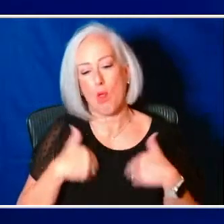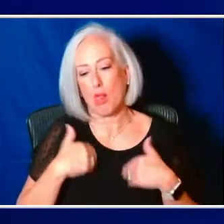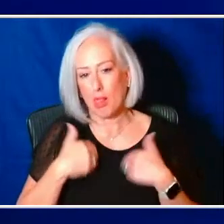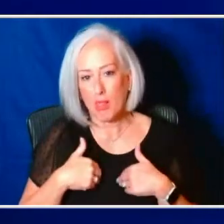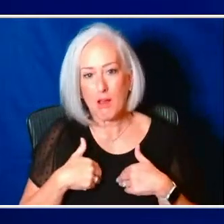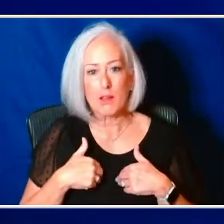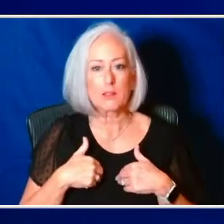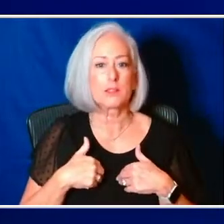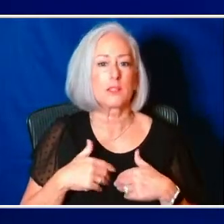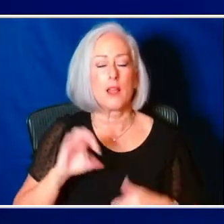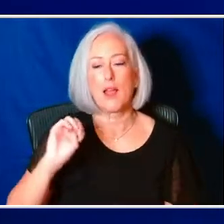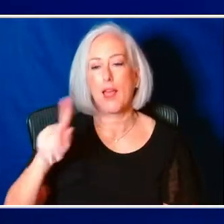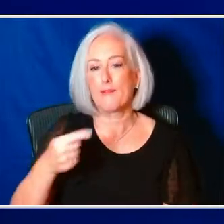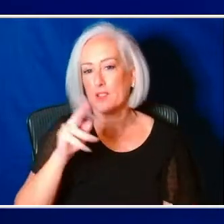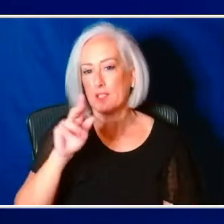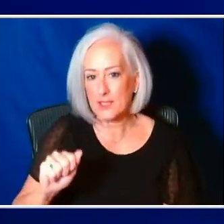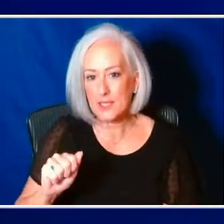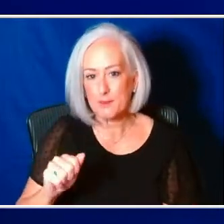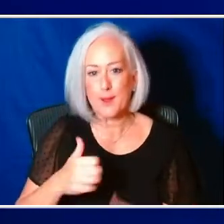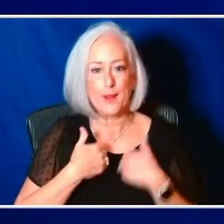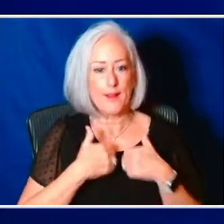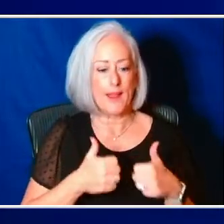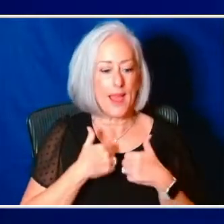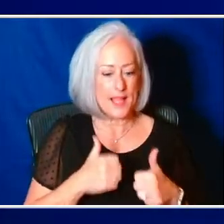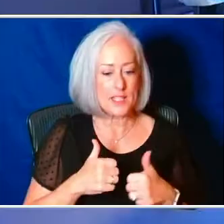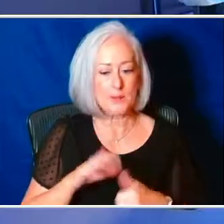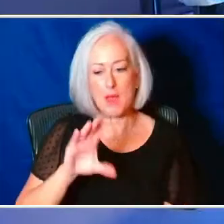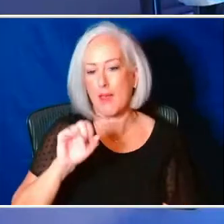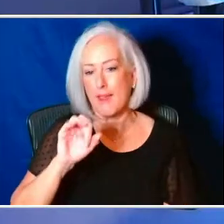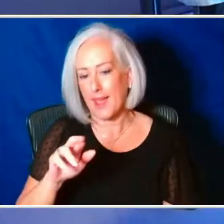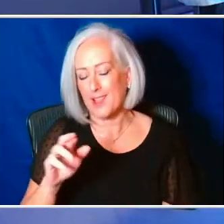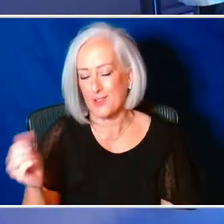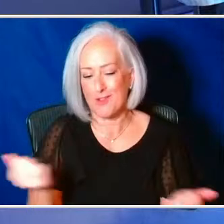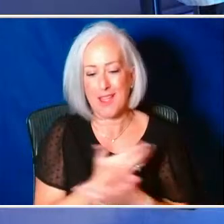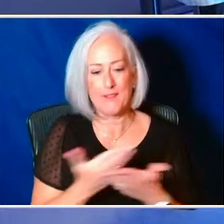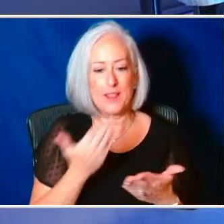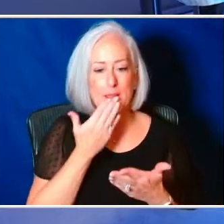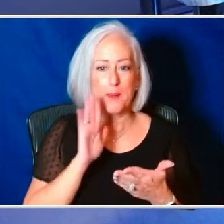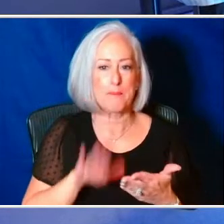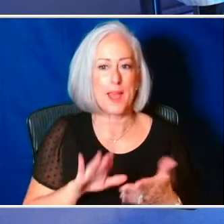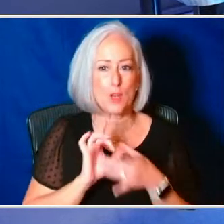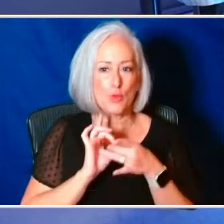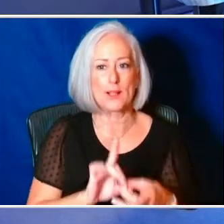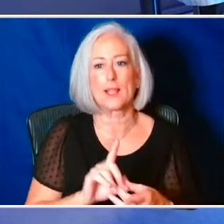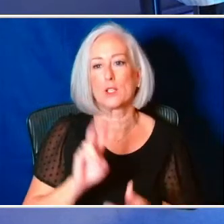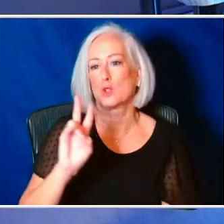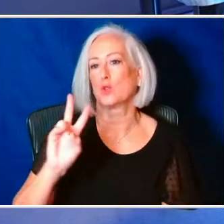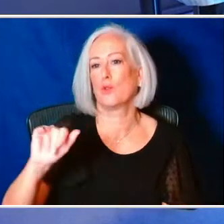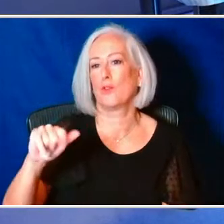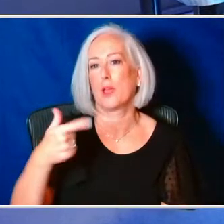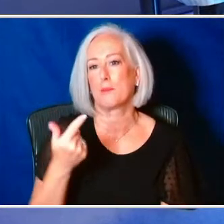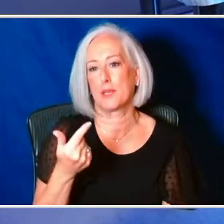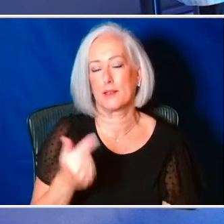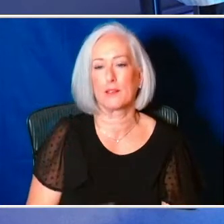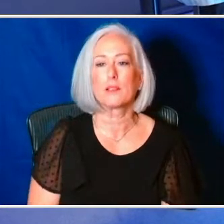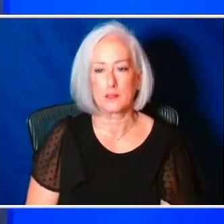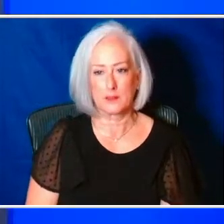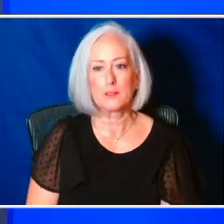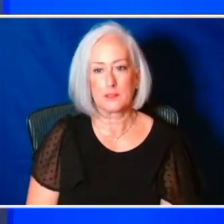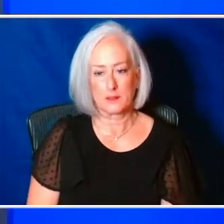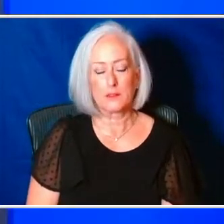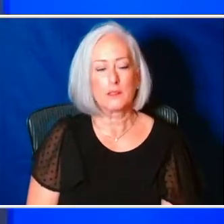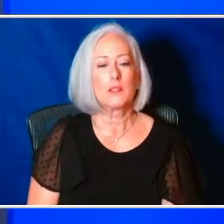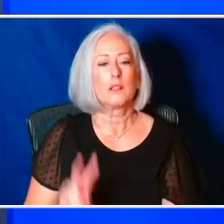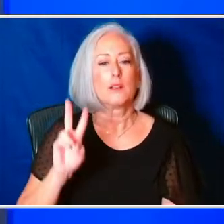bad news for lung cancer. You talked about that. Right. I mean, I think there's still risk, definitely risk with vaping.